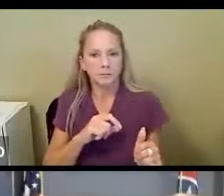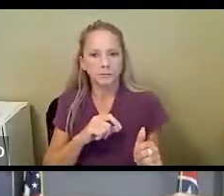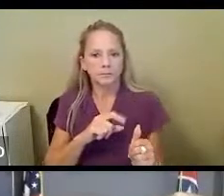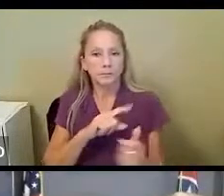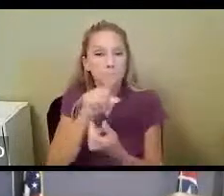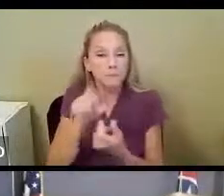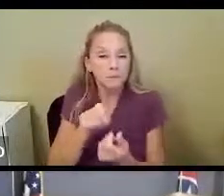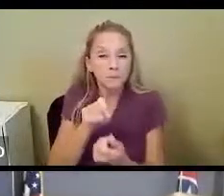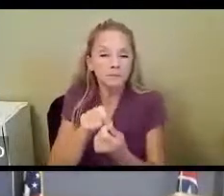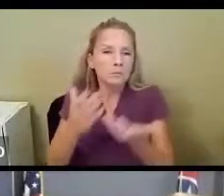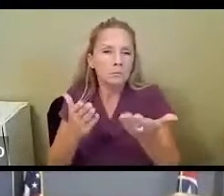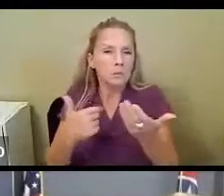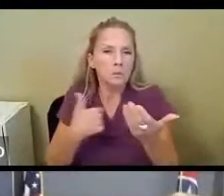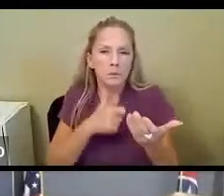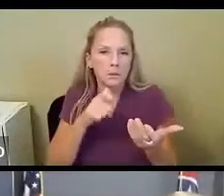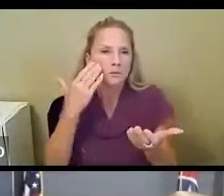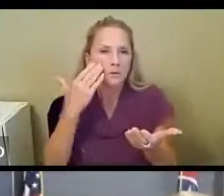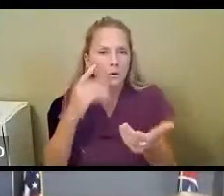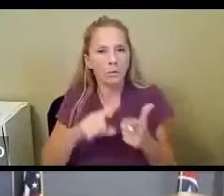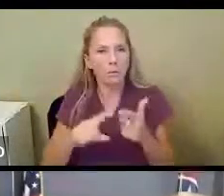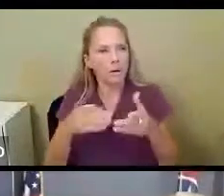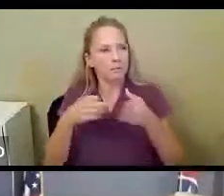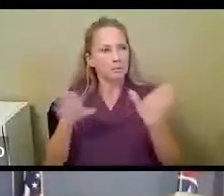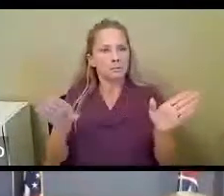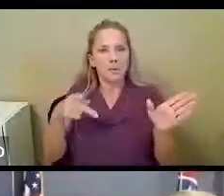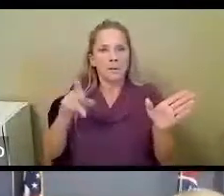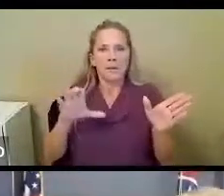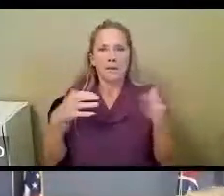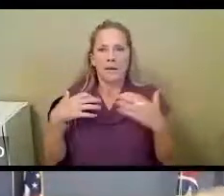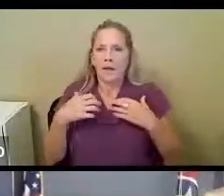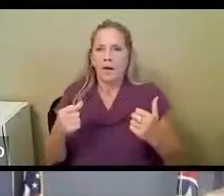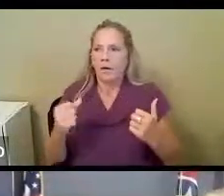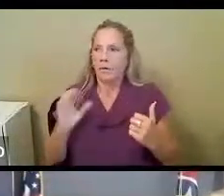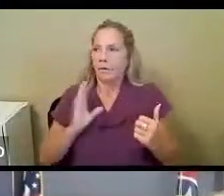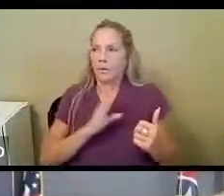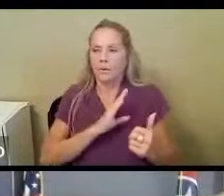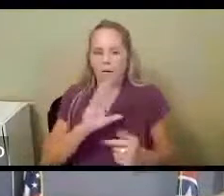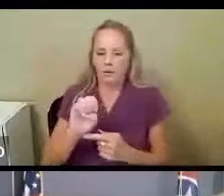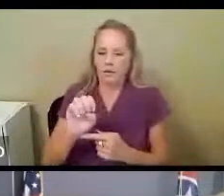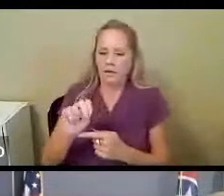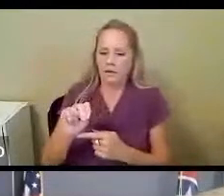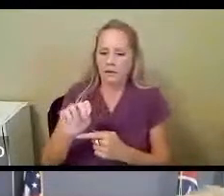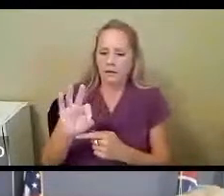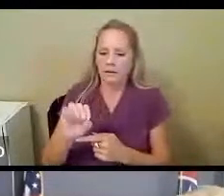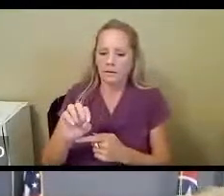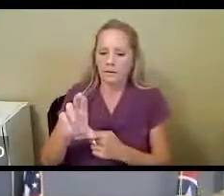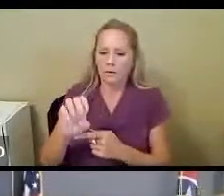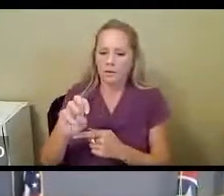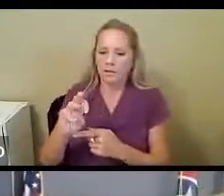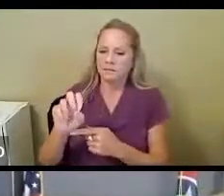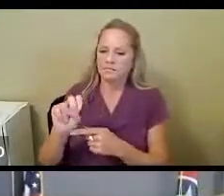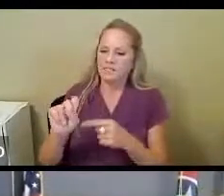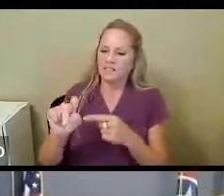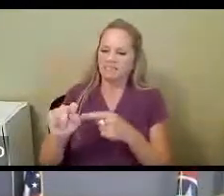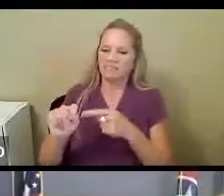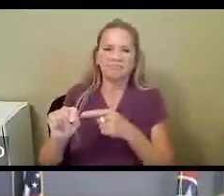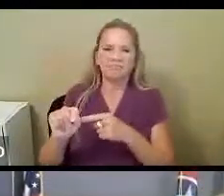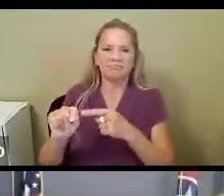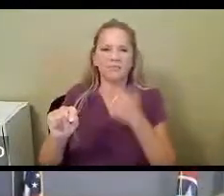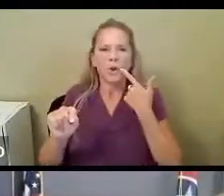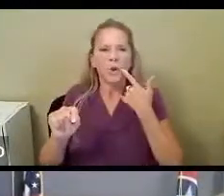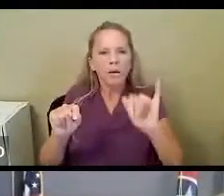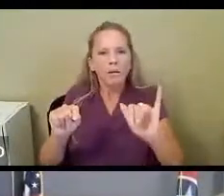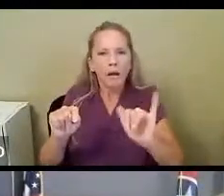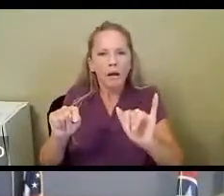not need to know as a public health board, but just in general, what does enforcement, what do you think it looks like? I mean, I do want to